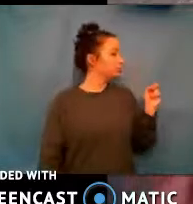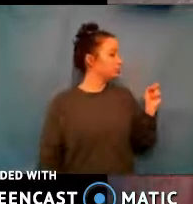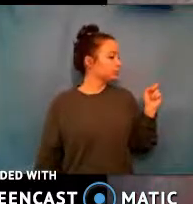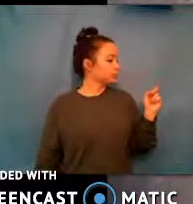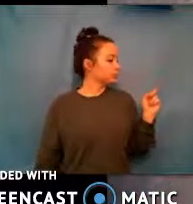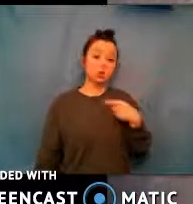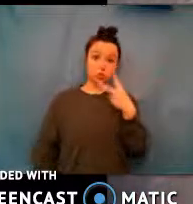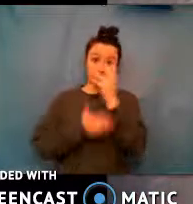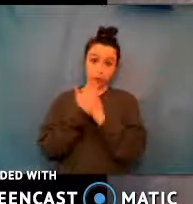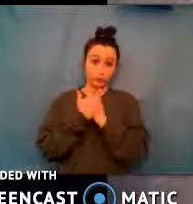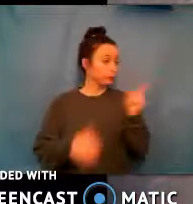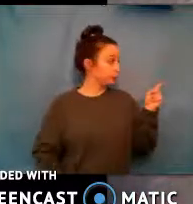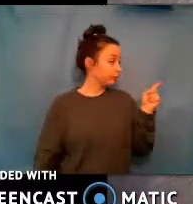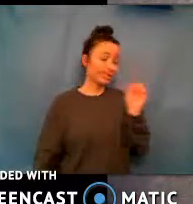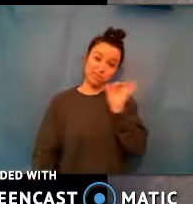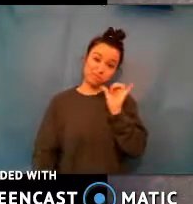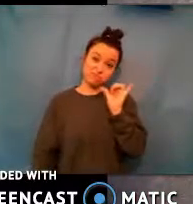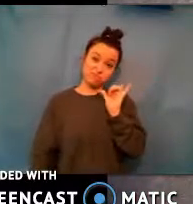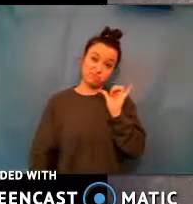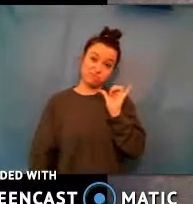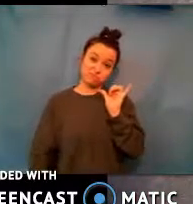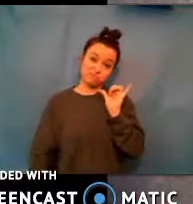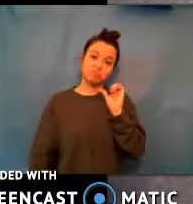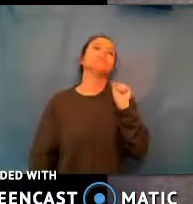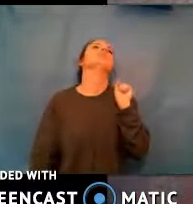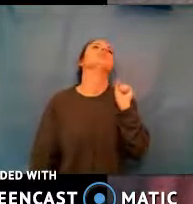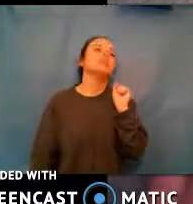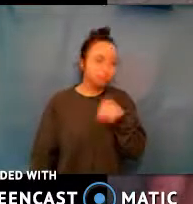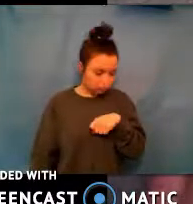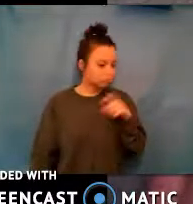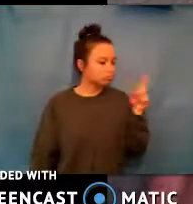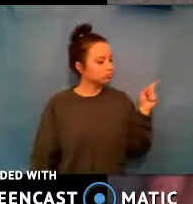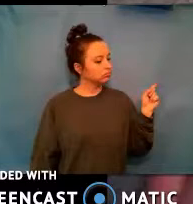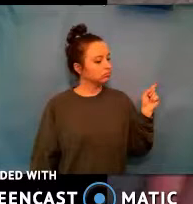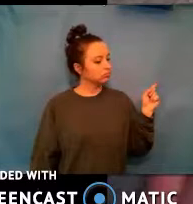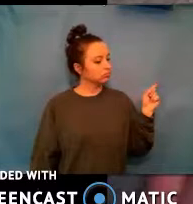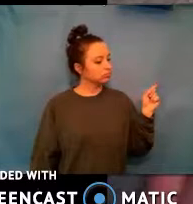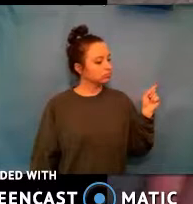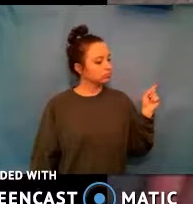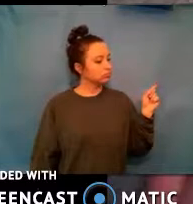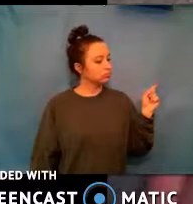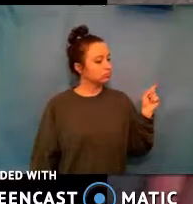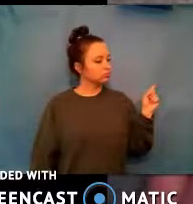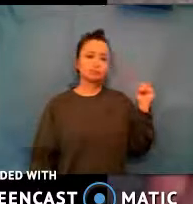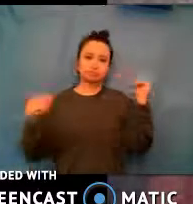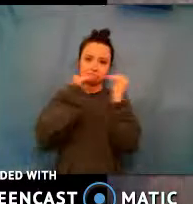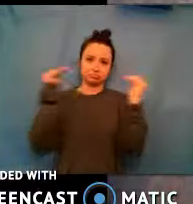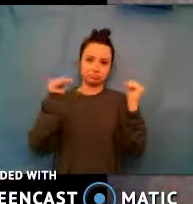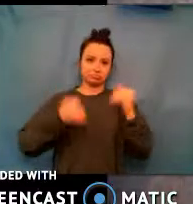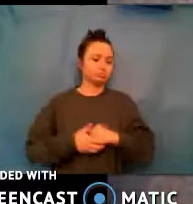It has 2 pieces. Are they the same? Yes. So I can circle that one because they are